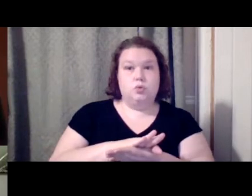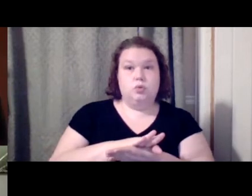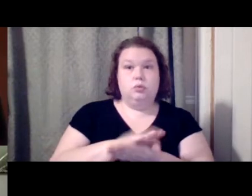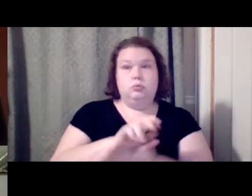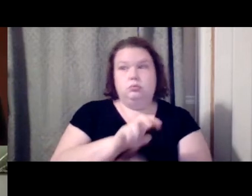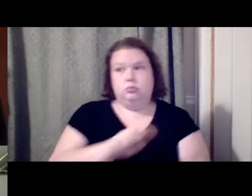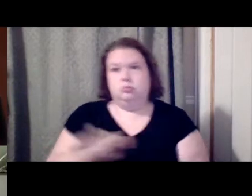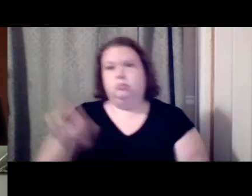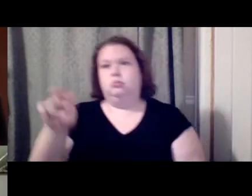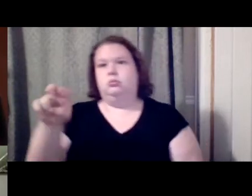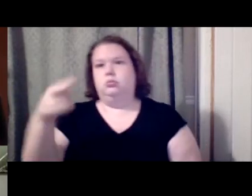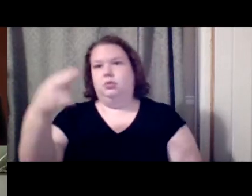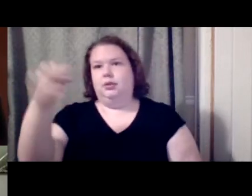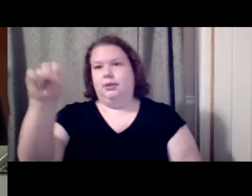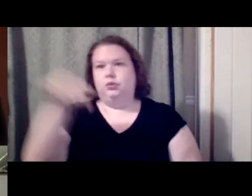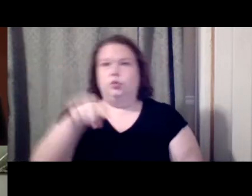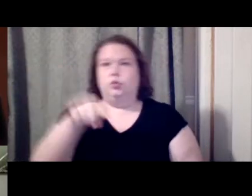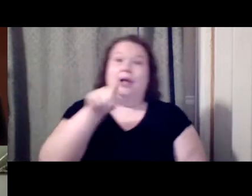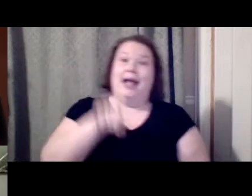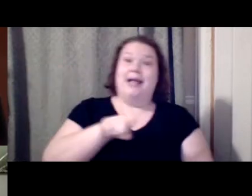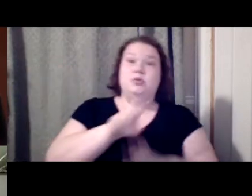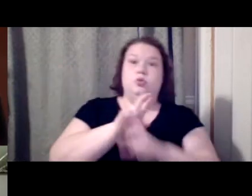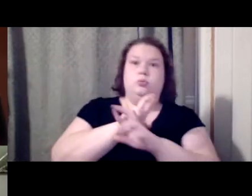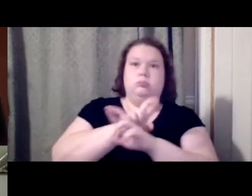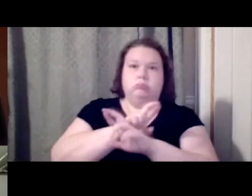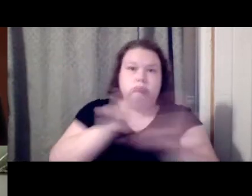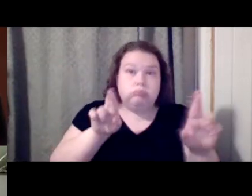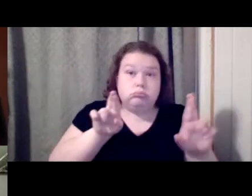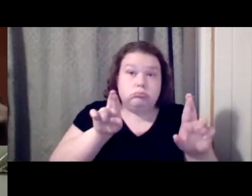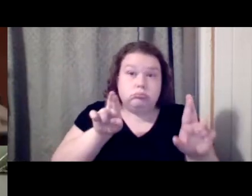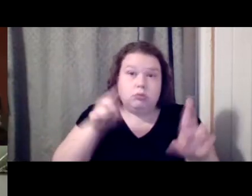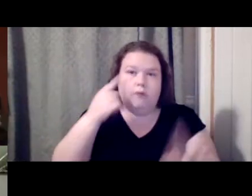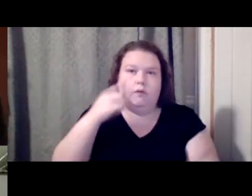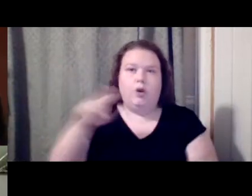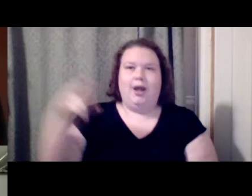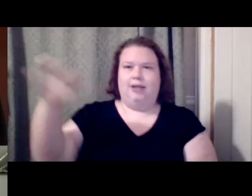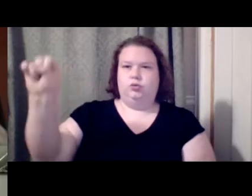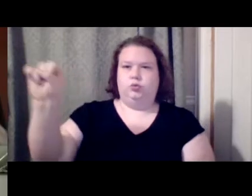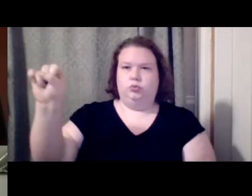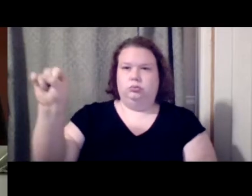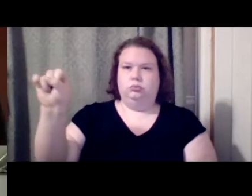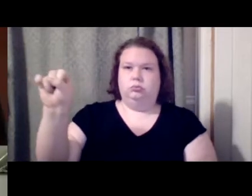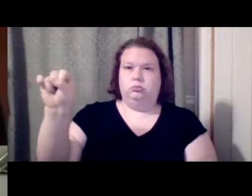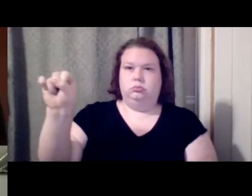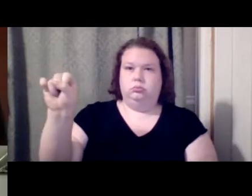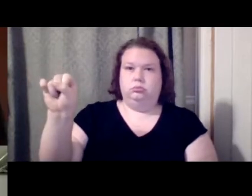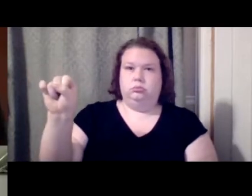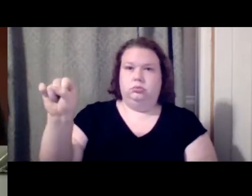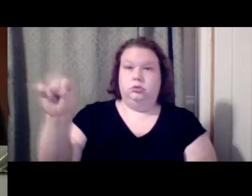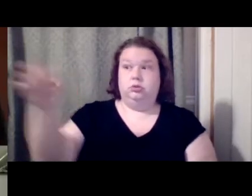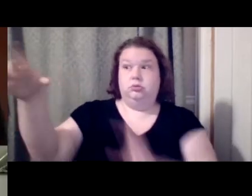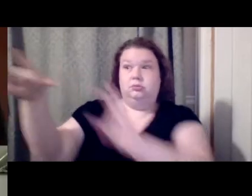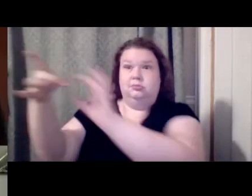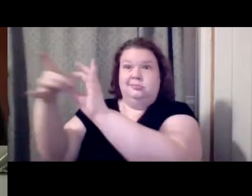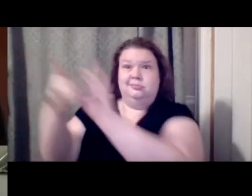it has to prepare their kids for the high school. So it's not like they're not